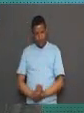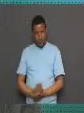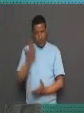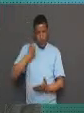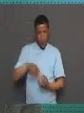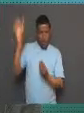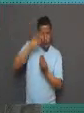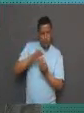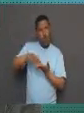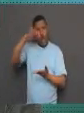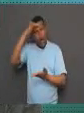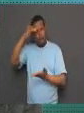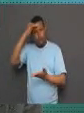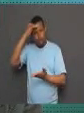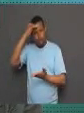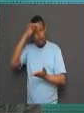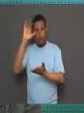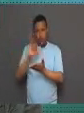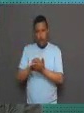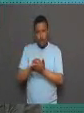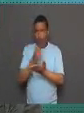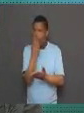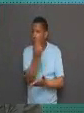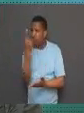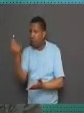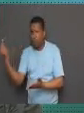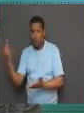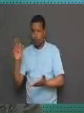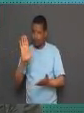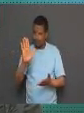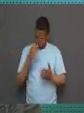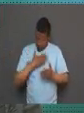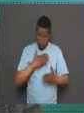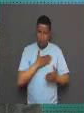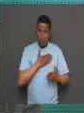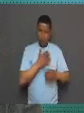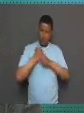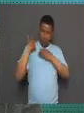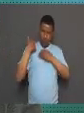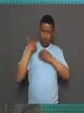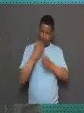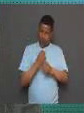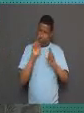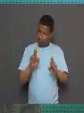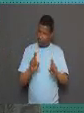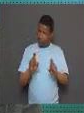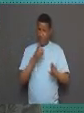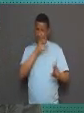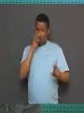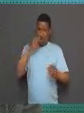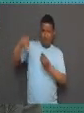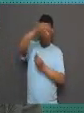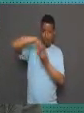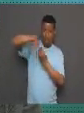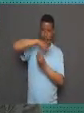We also learned that each of us must do our part to preserve Ethiopia's